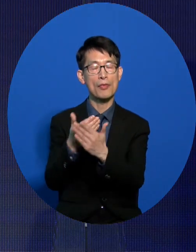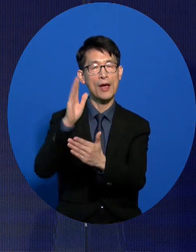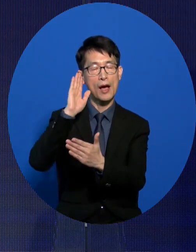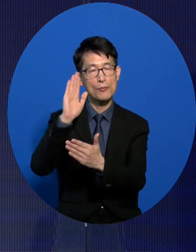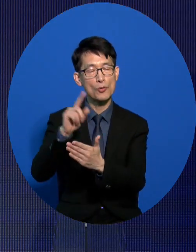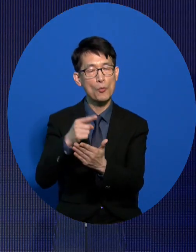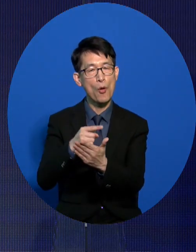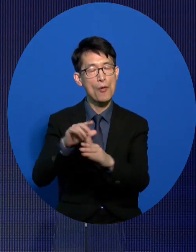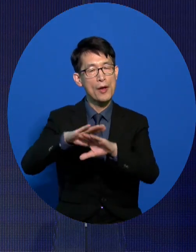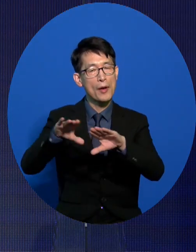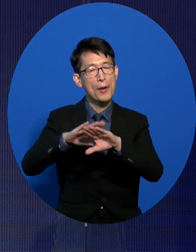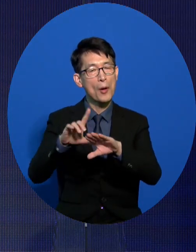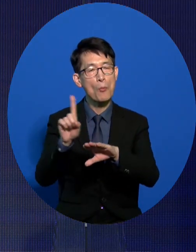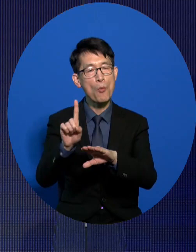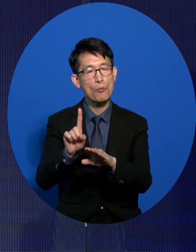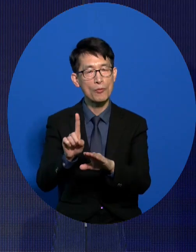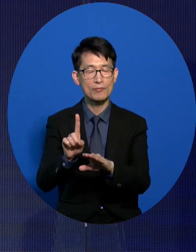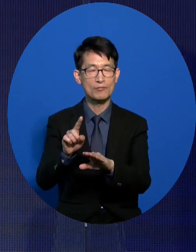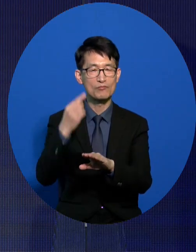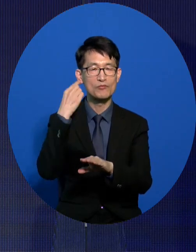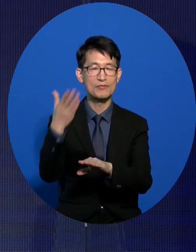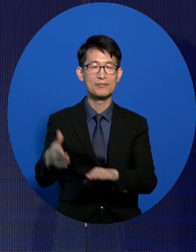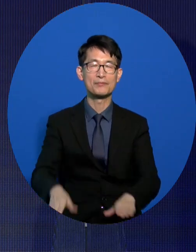industry. Well,